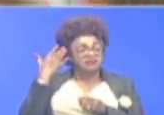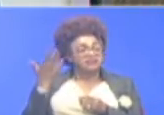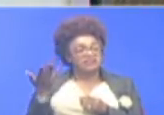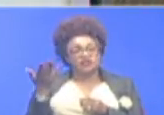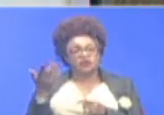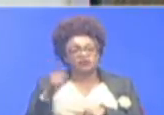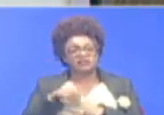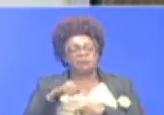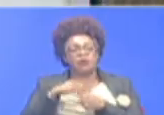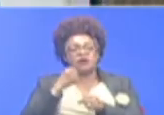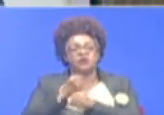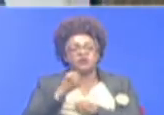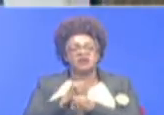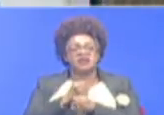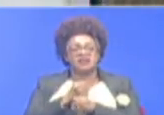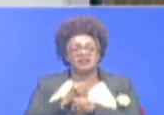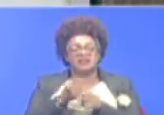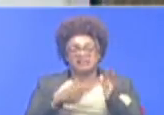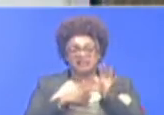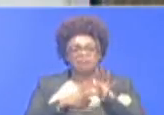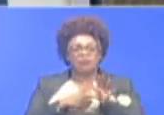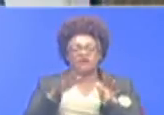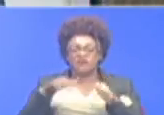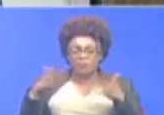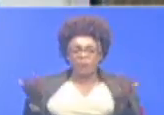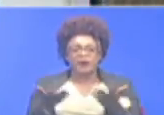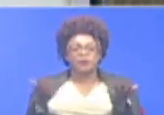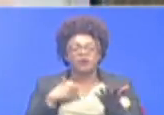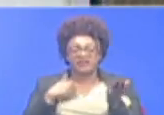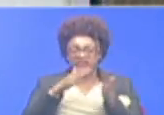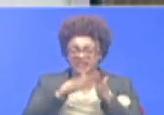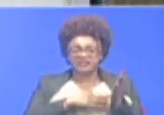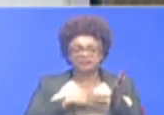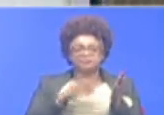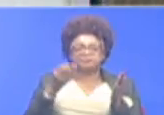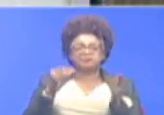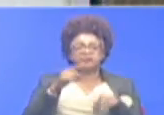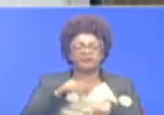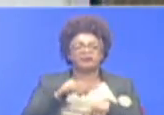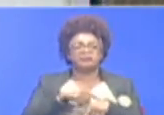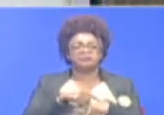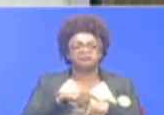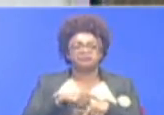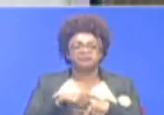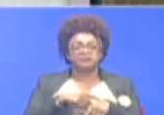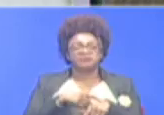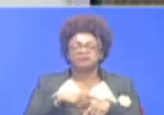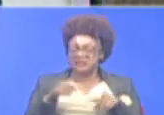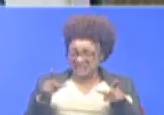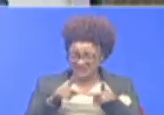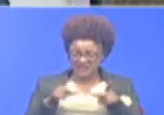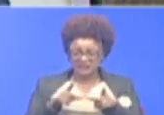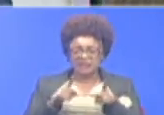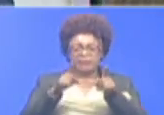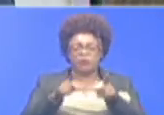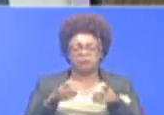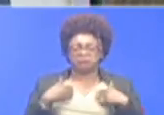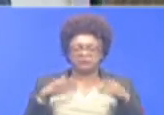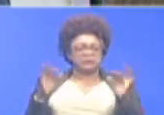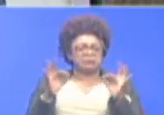when they were doing the sampling where these samples were coming from. We had the list. Yes. So when the certificate came out, I was also very surprised